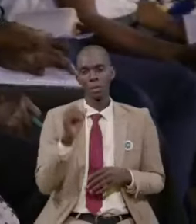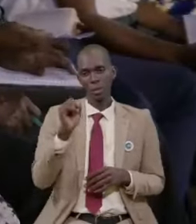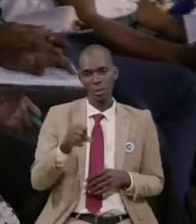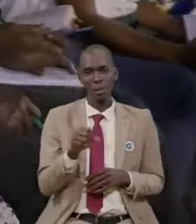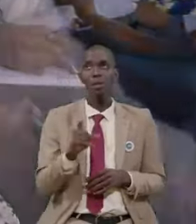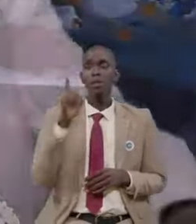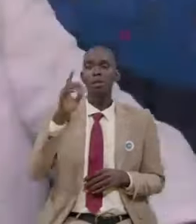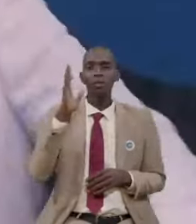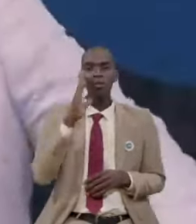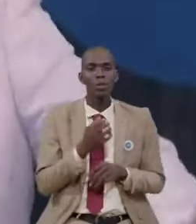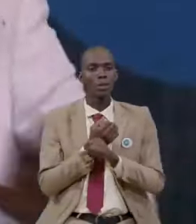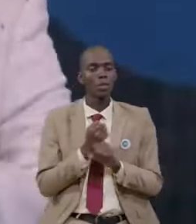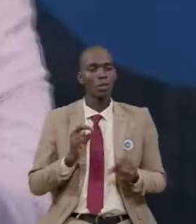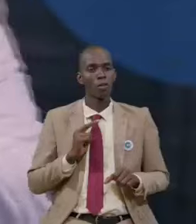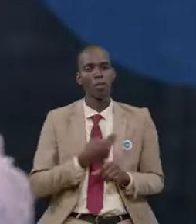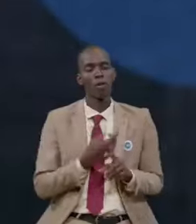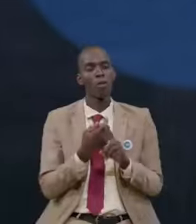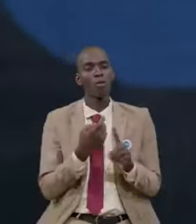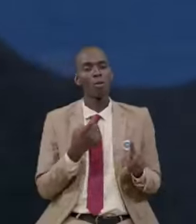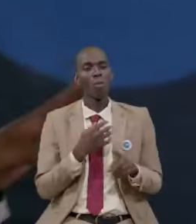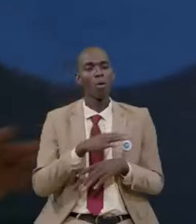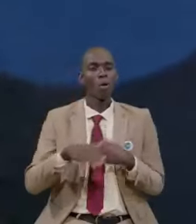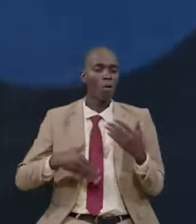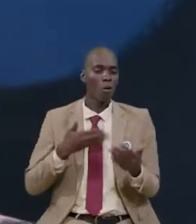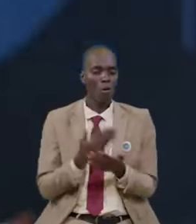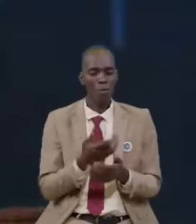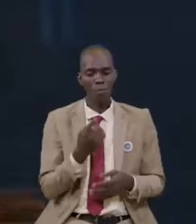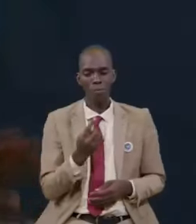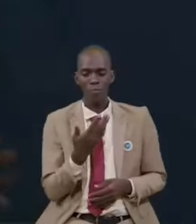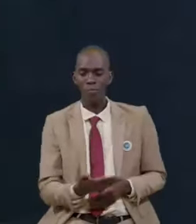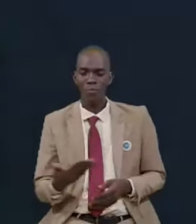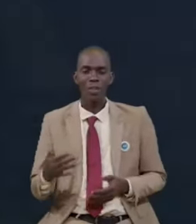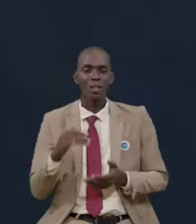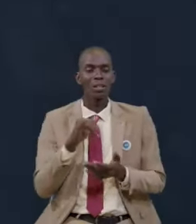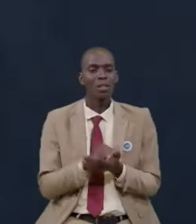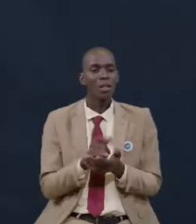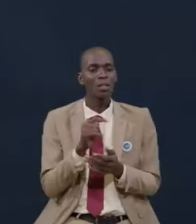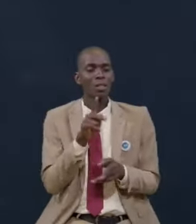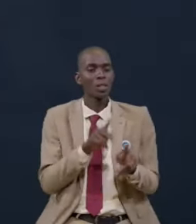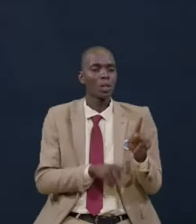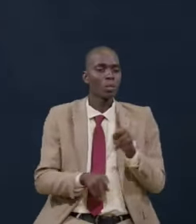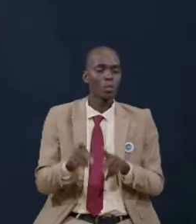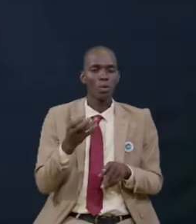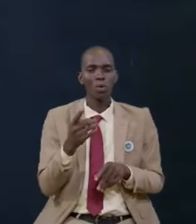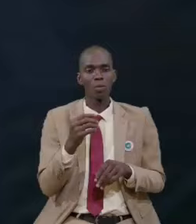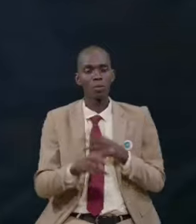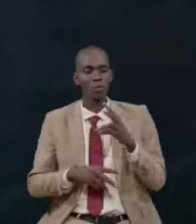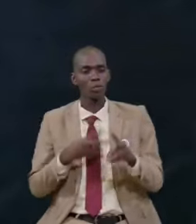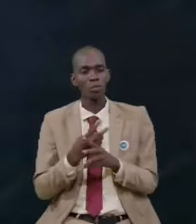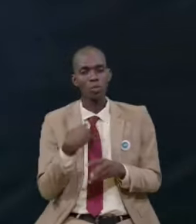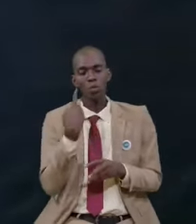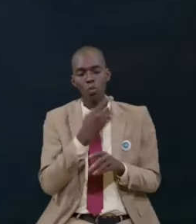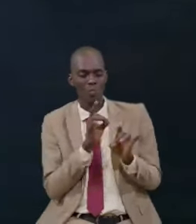from all the things that the people of the world who hate us, that they can